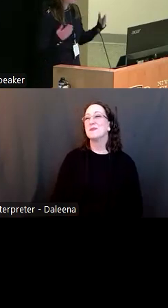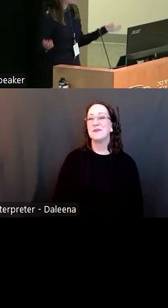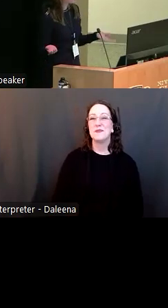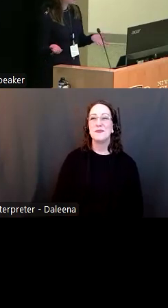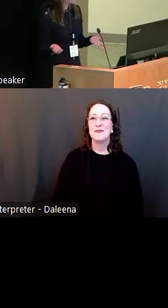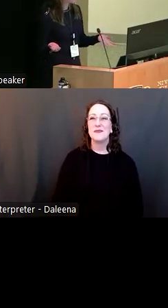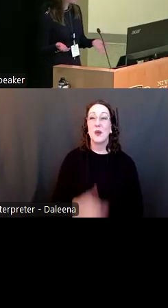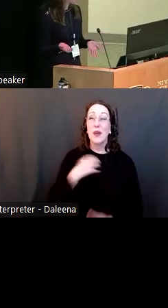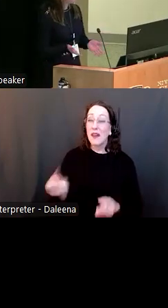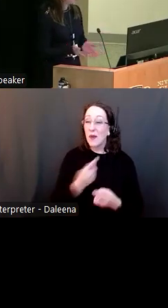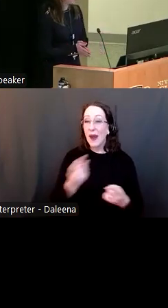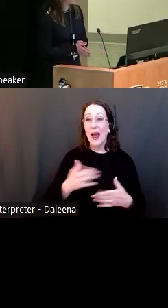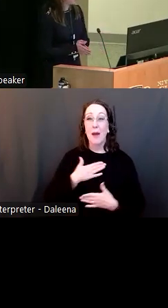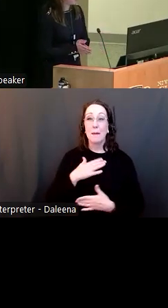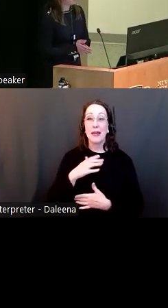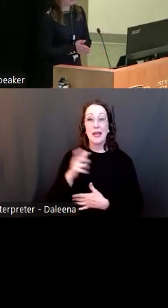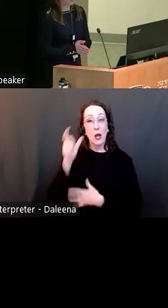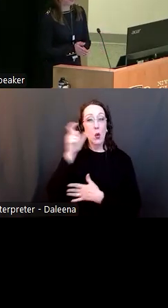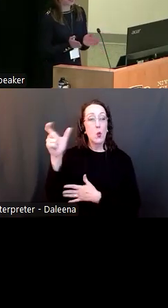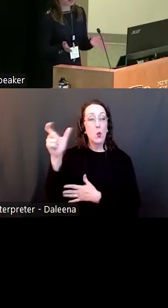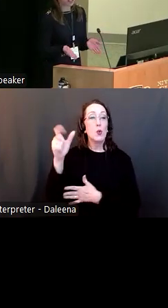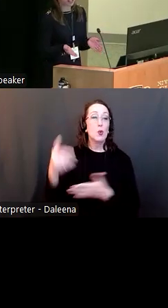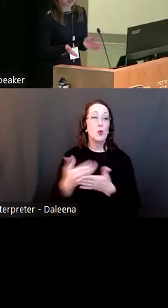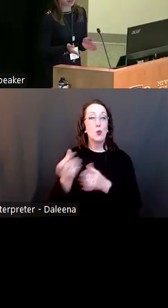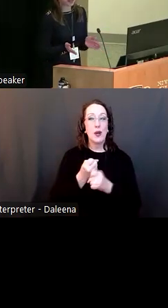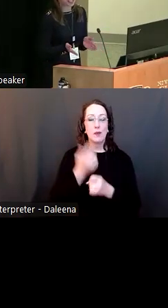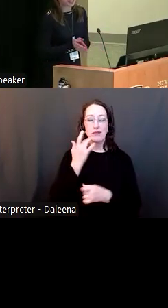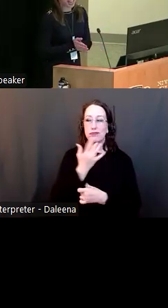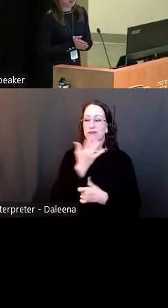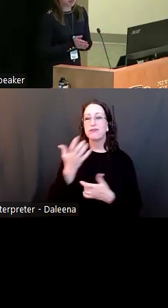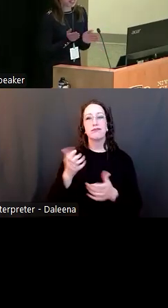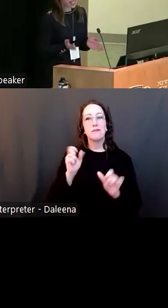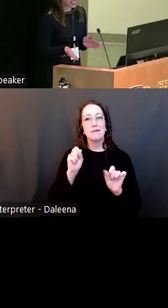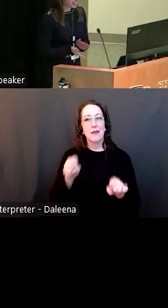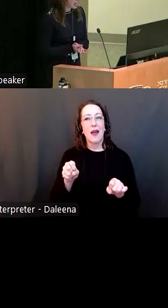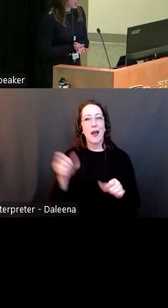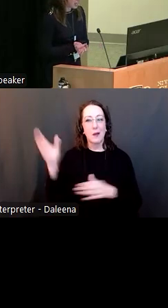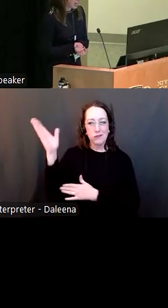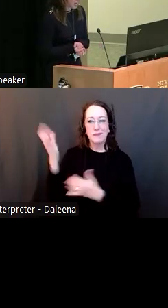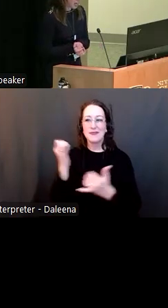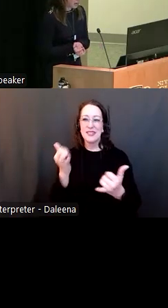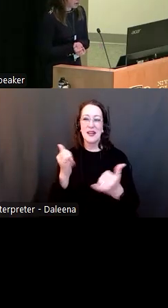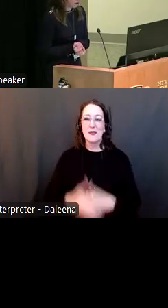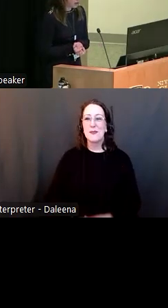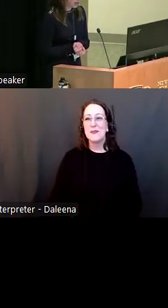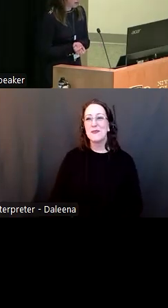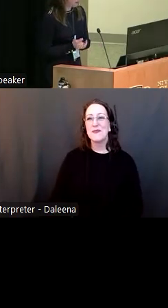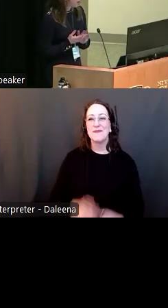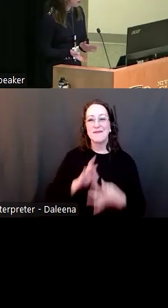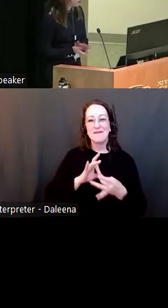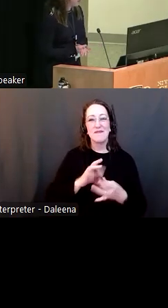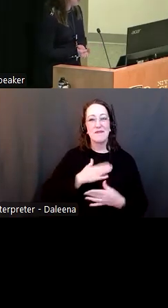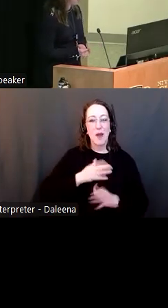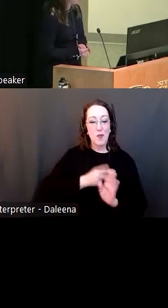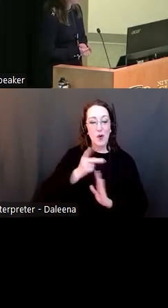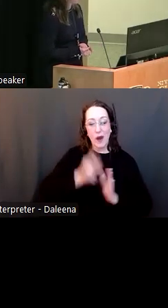Wishing everyone a happy Lunar New Year. I feel very fortunate to be able to present today about my program